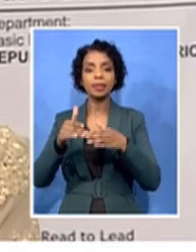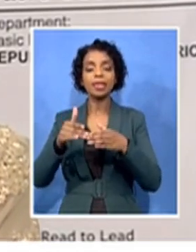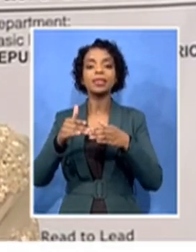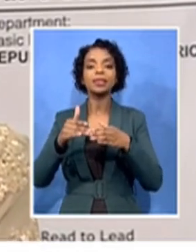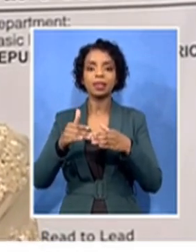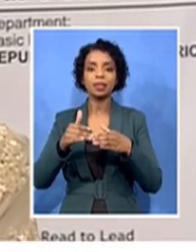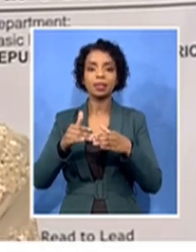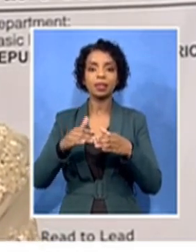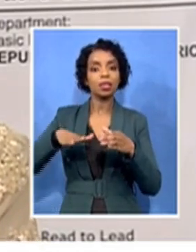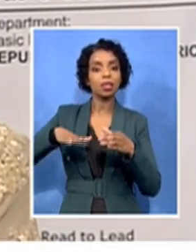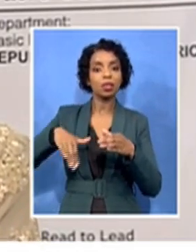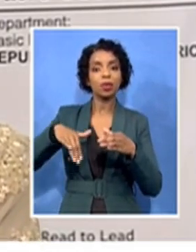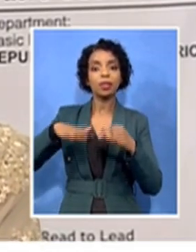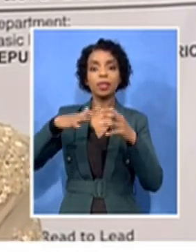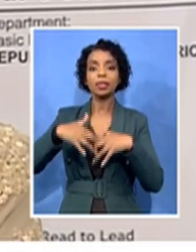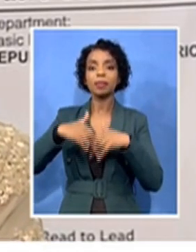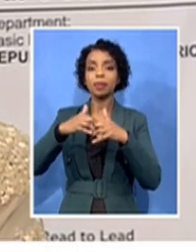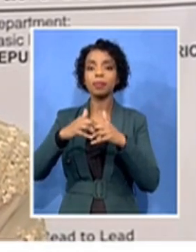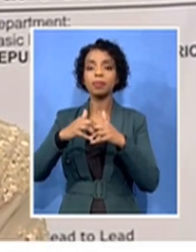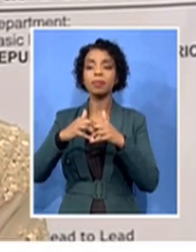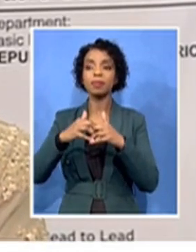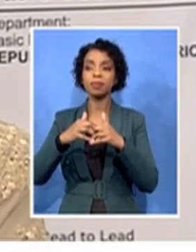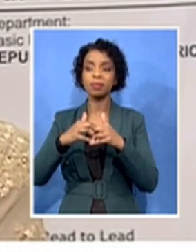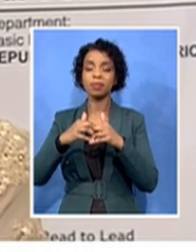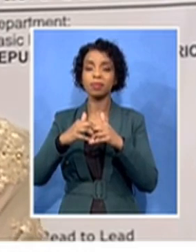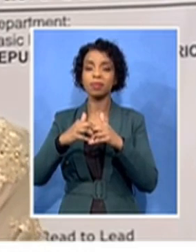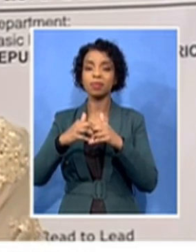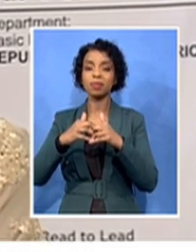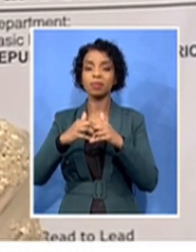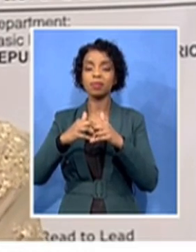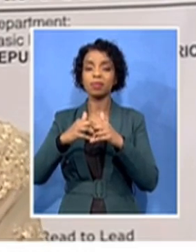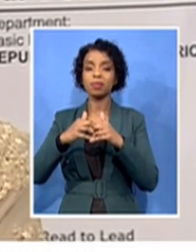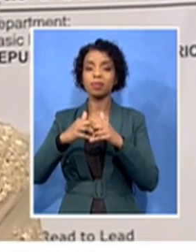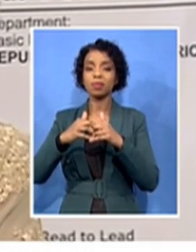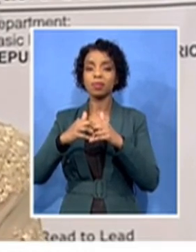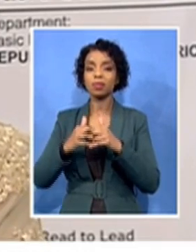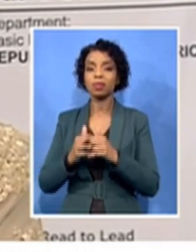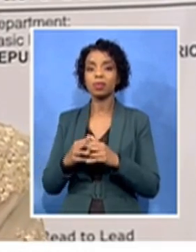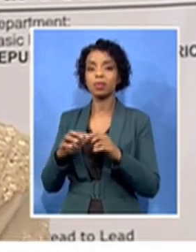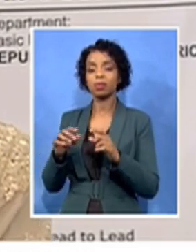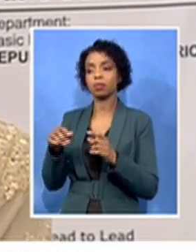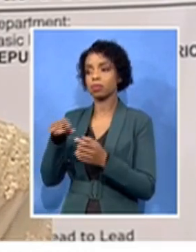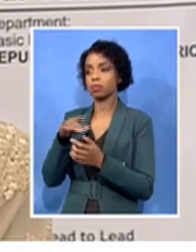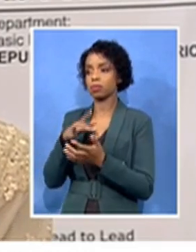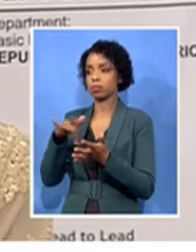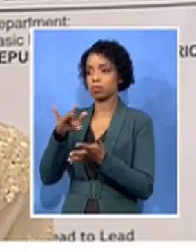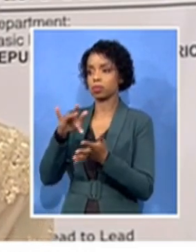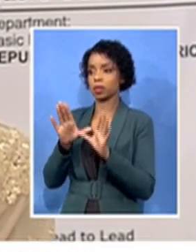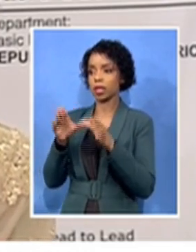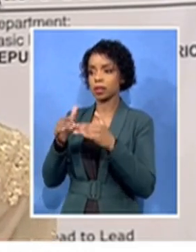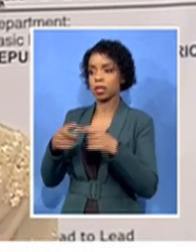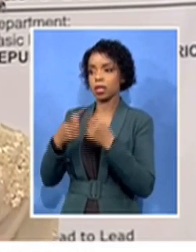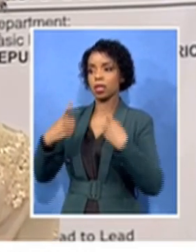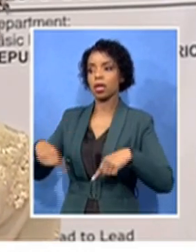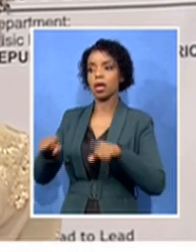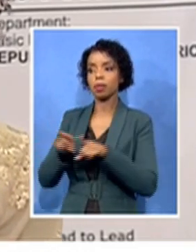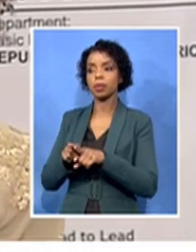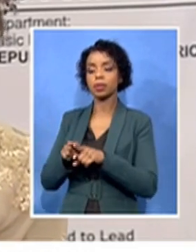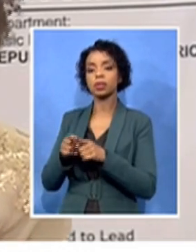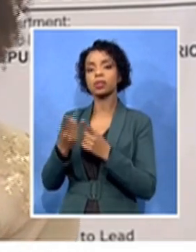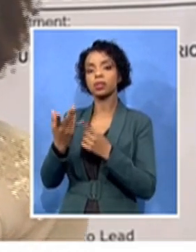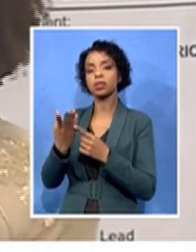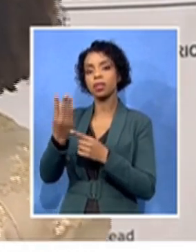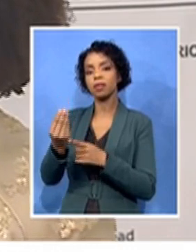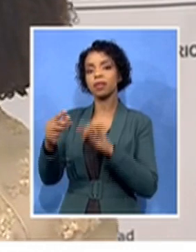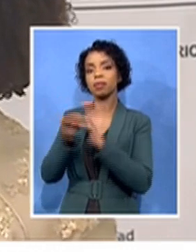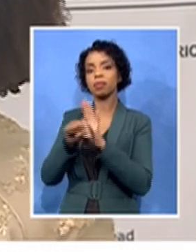perpetual negative narrative about our sector, they have described our system as better resourced and